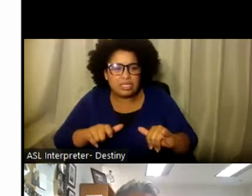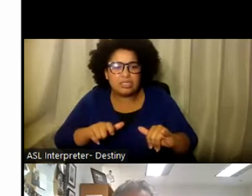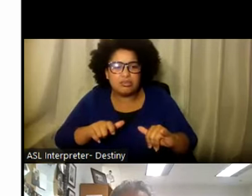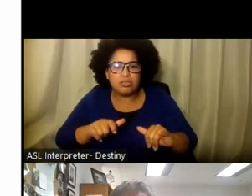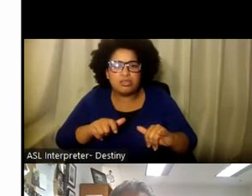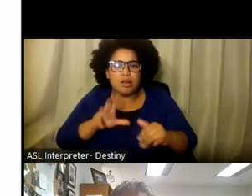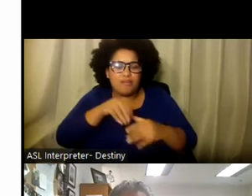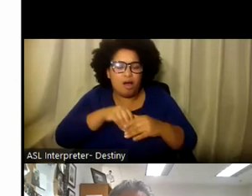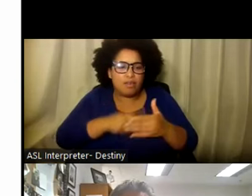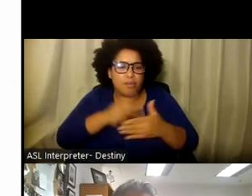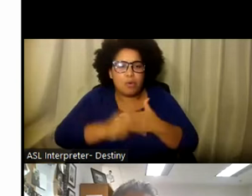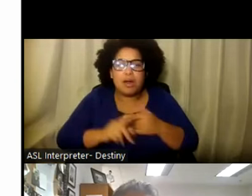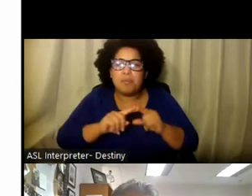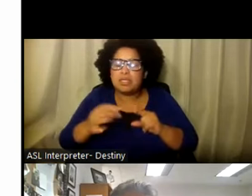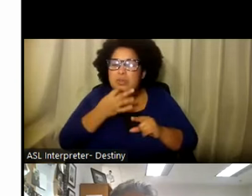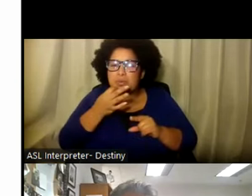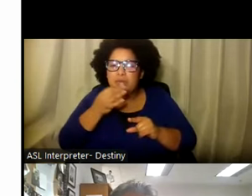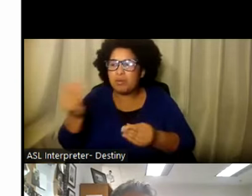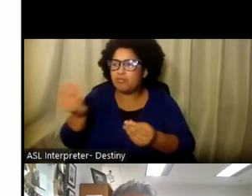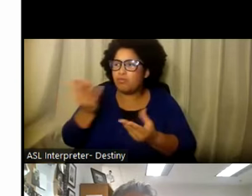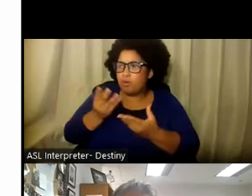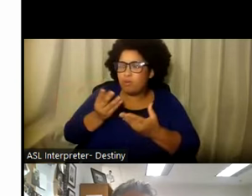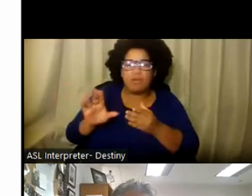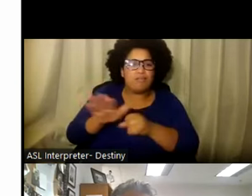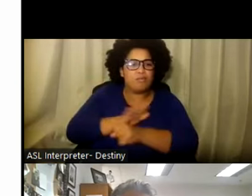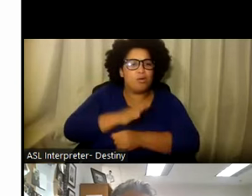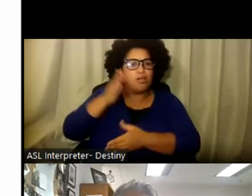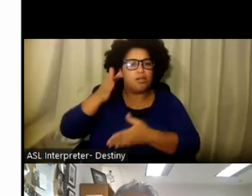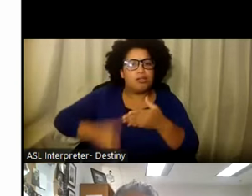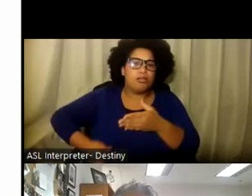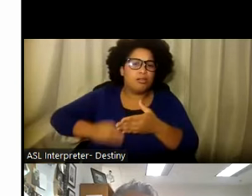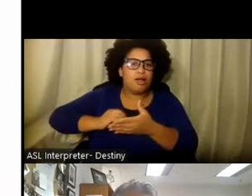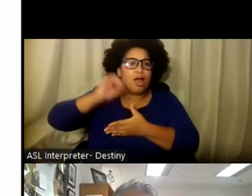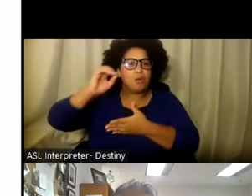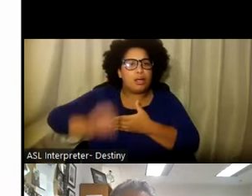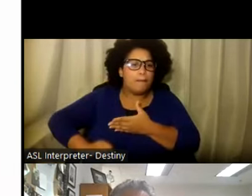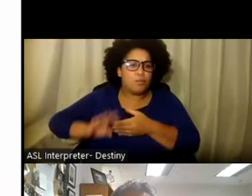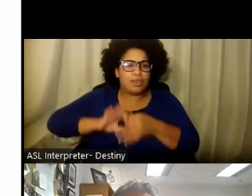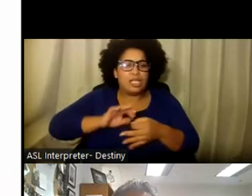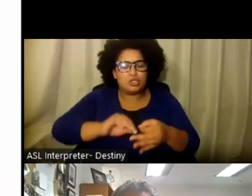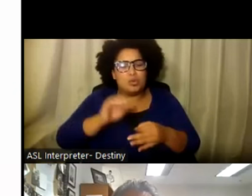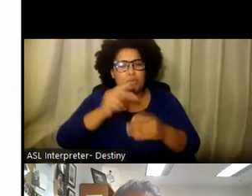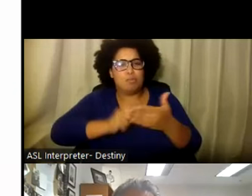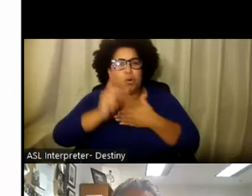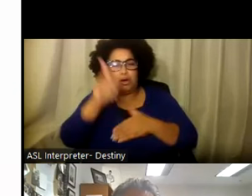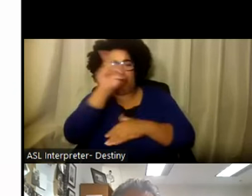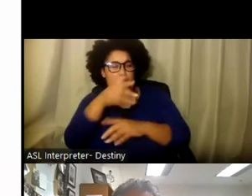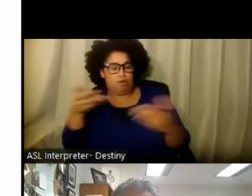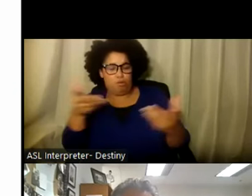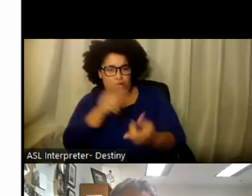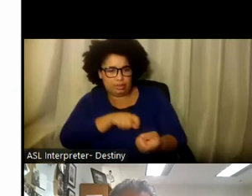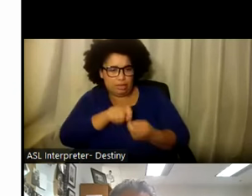the final outcome is and what the program will look like. But so the question about